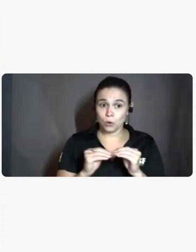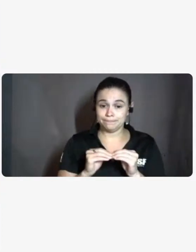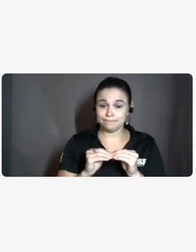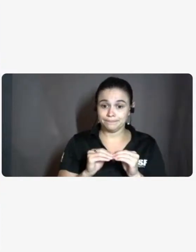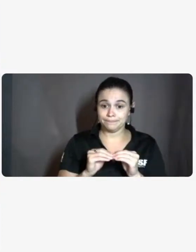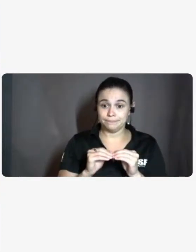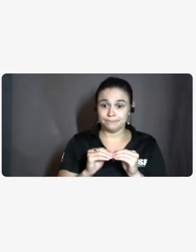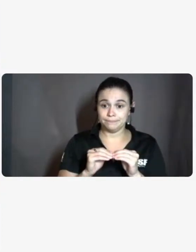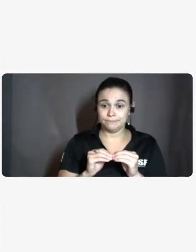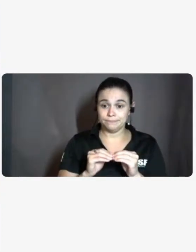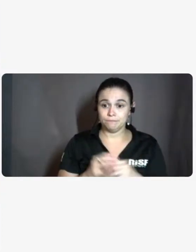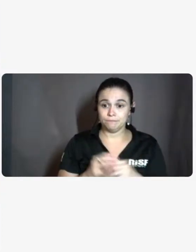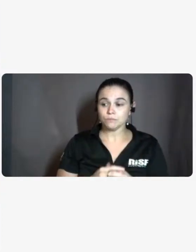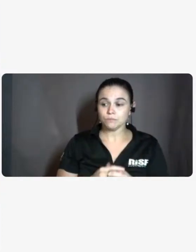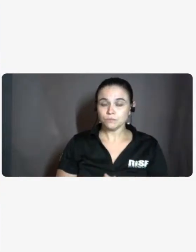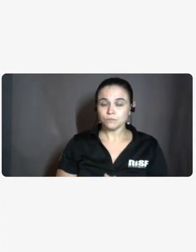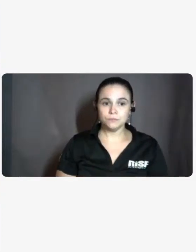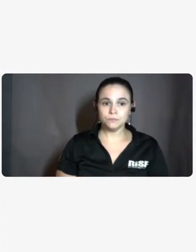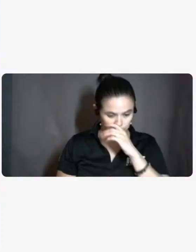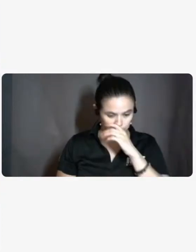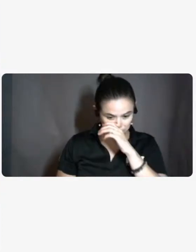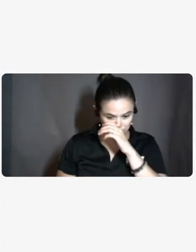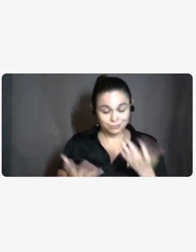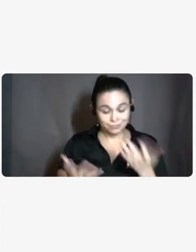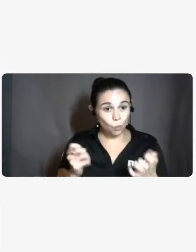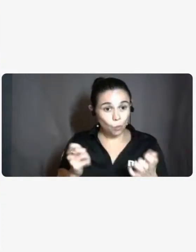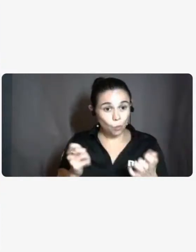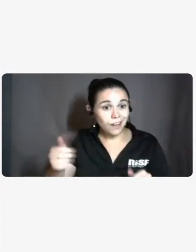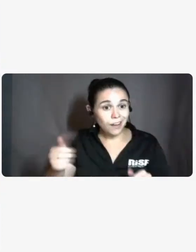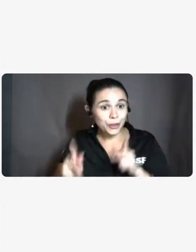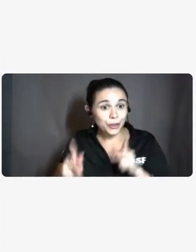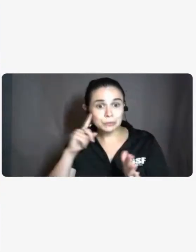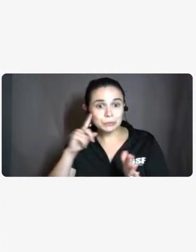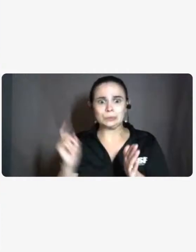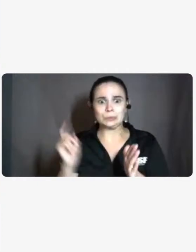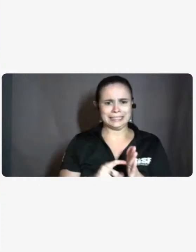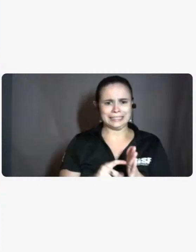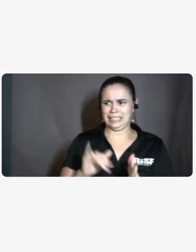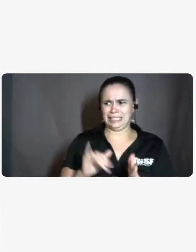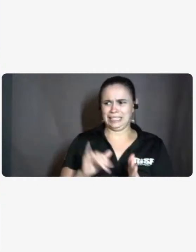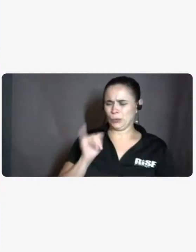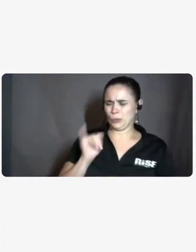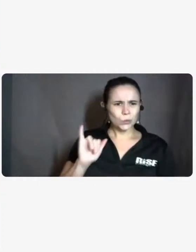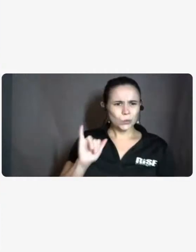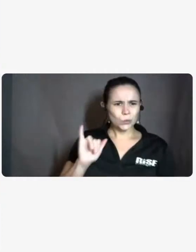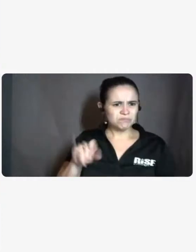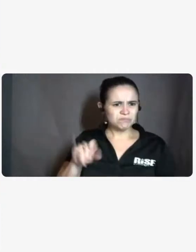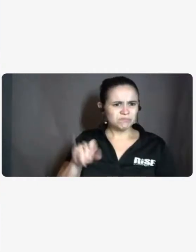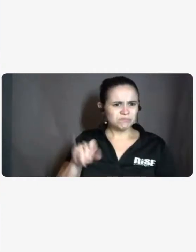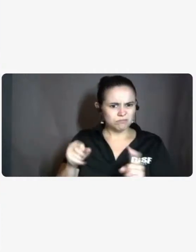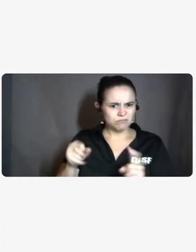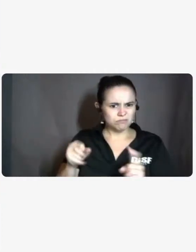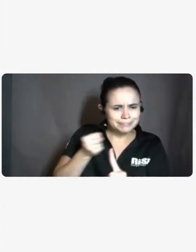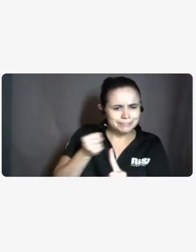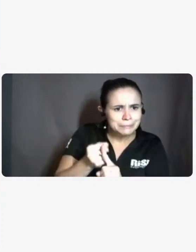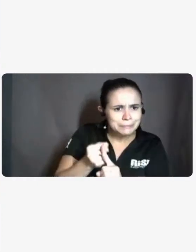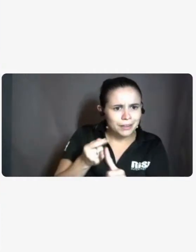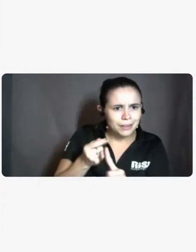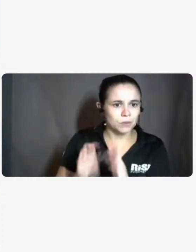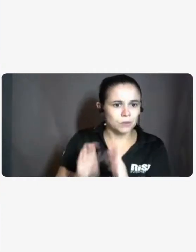that they would have on district schools. That impact that would happen with respect to district schools